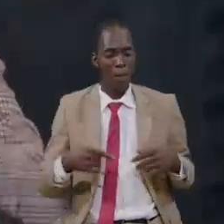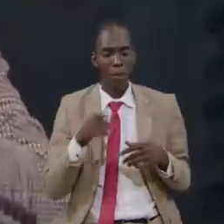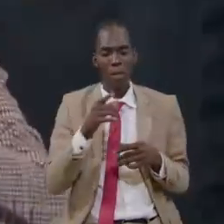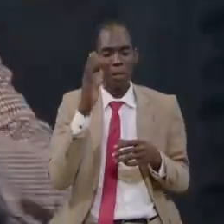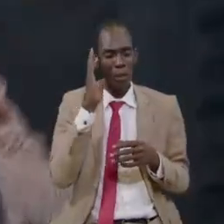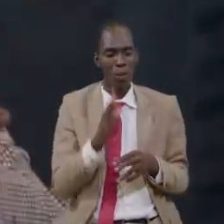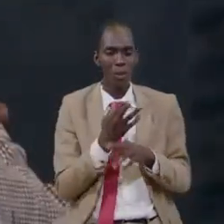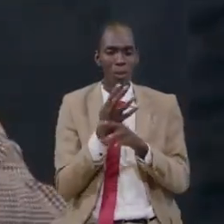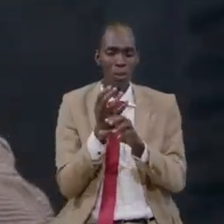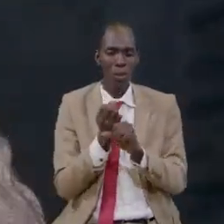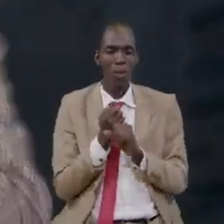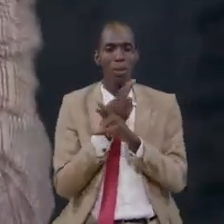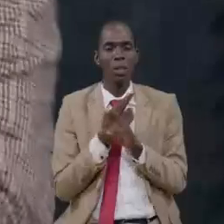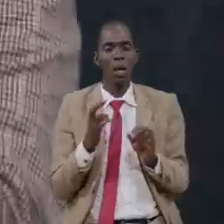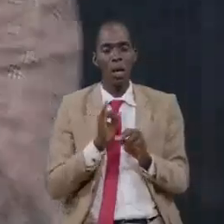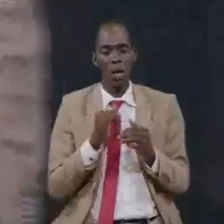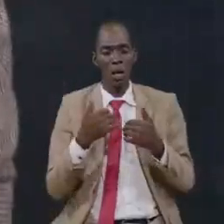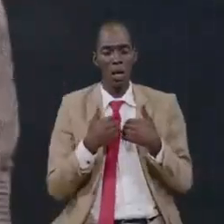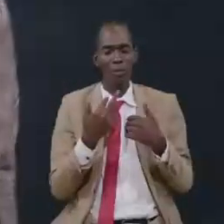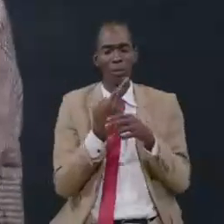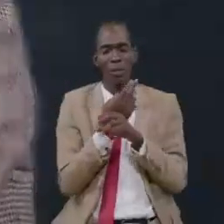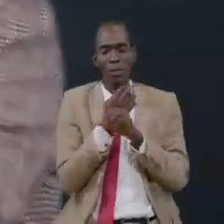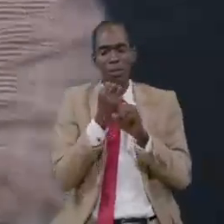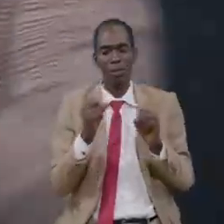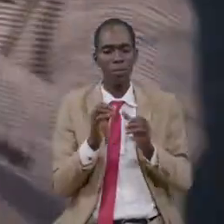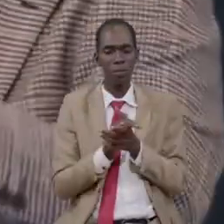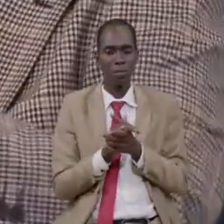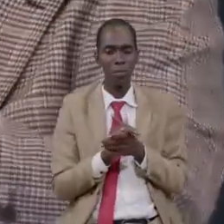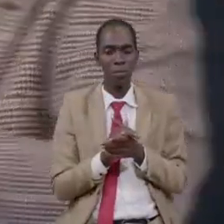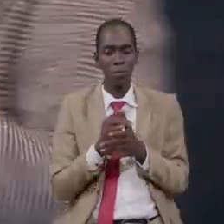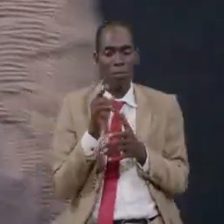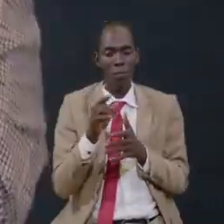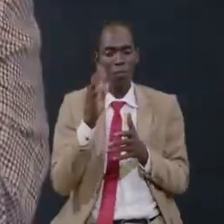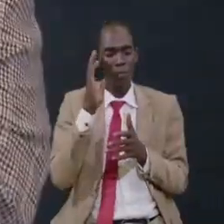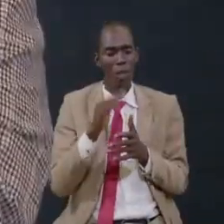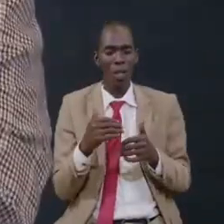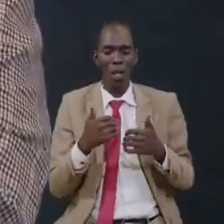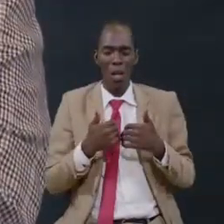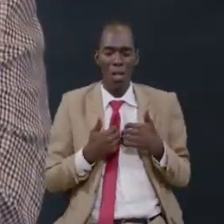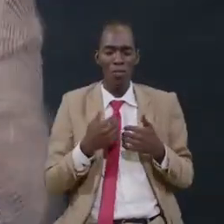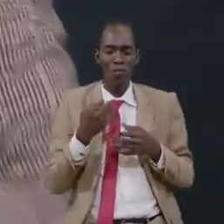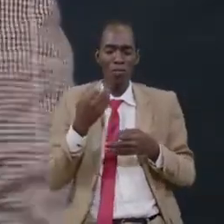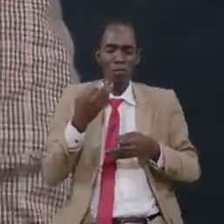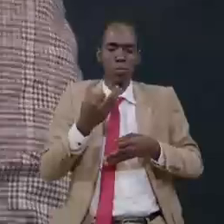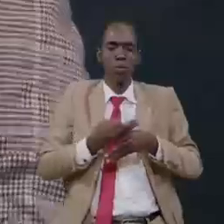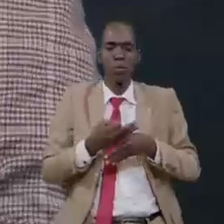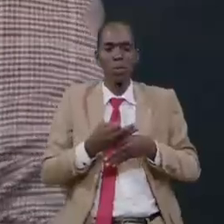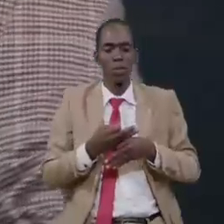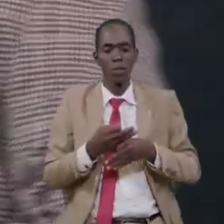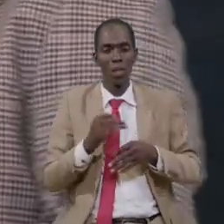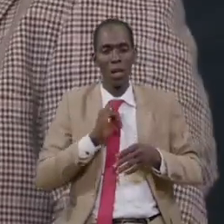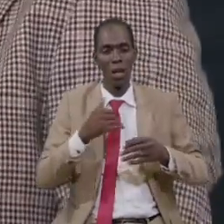have redemption. You have justification. I have justification. You